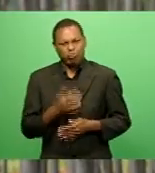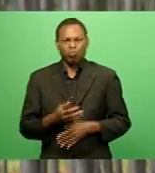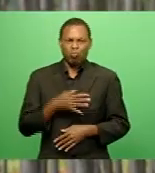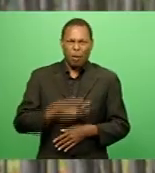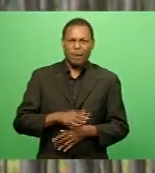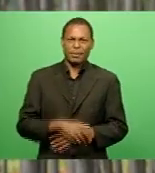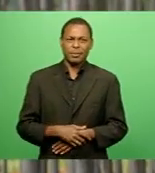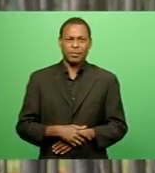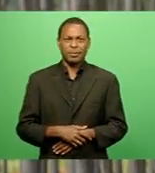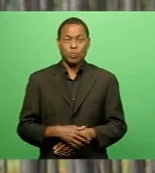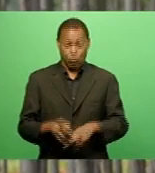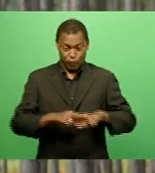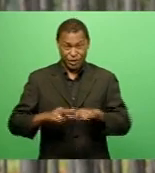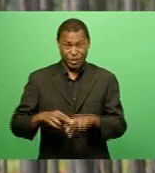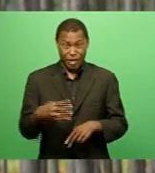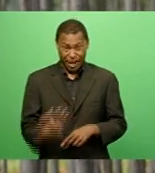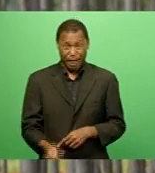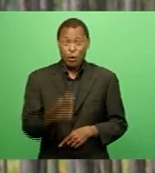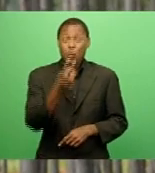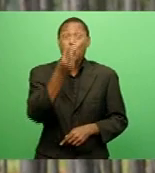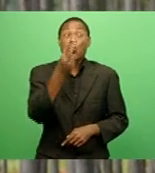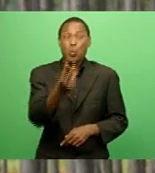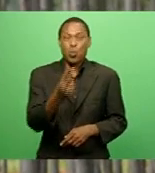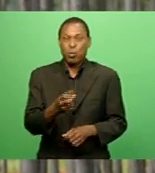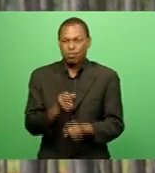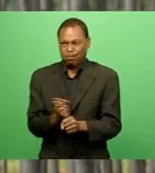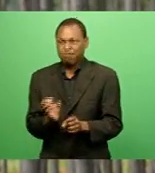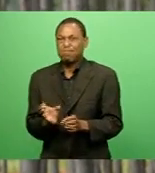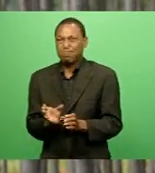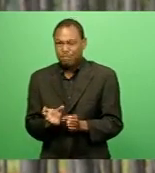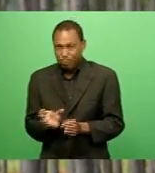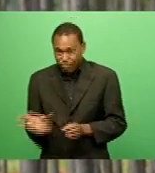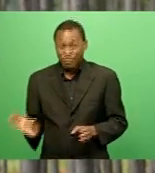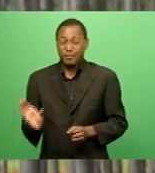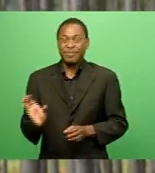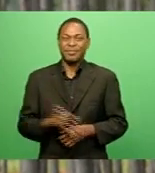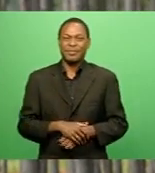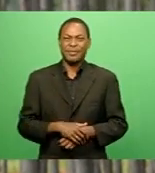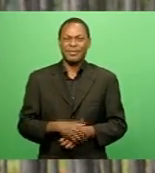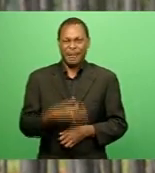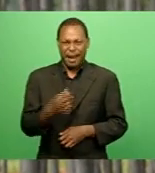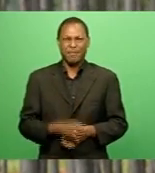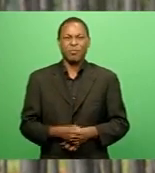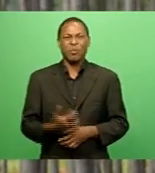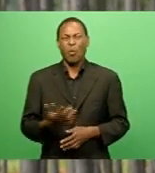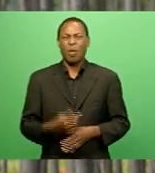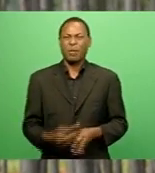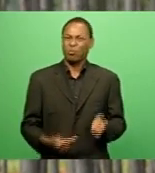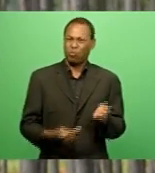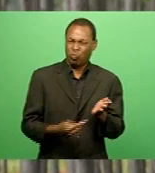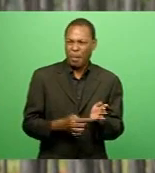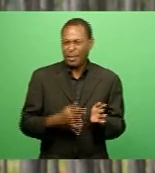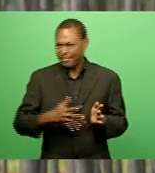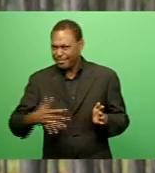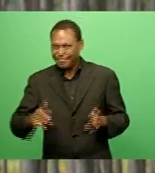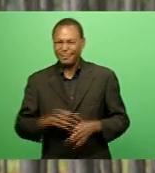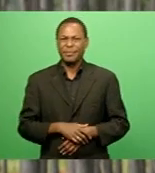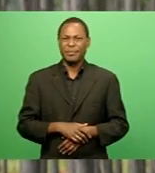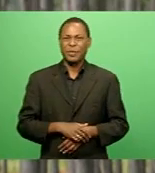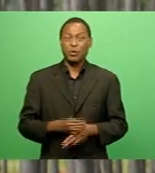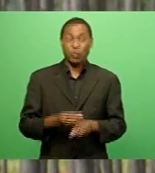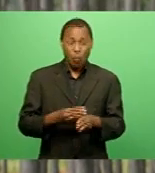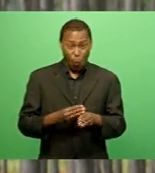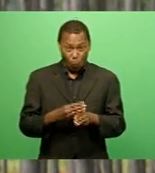has two wood chipping facilities which are owned and operated by Tropic Wood Industries. They churn out wood chips at a rate